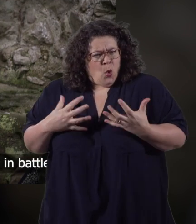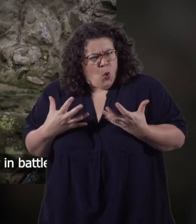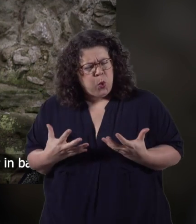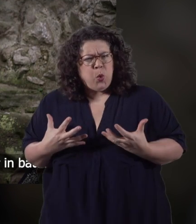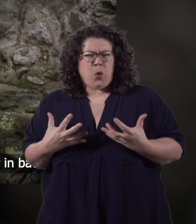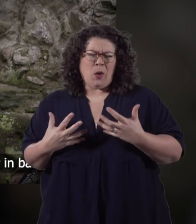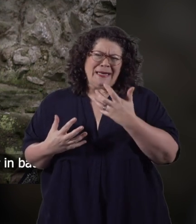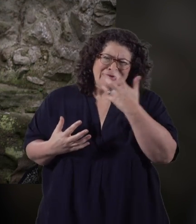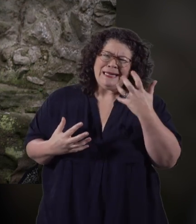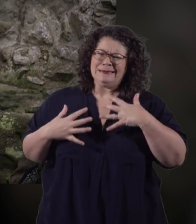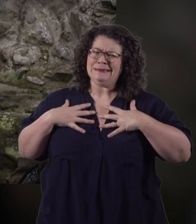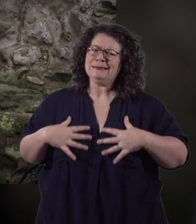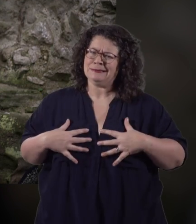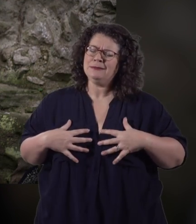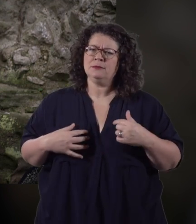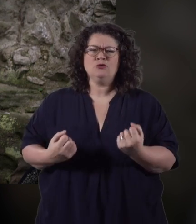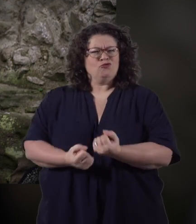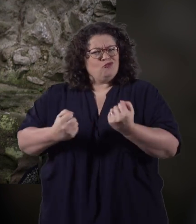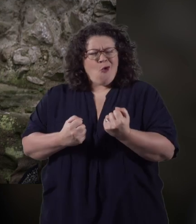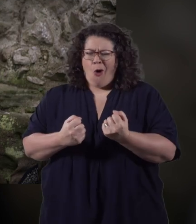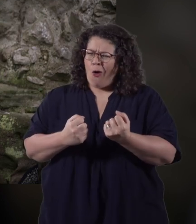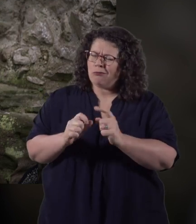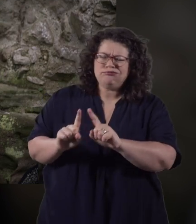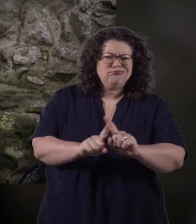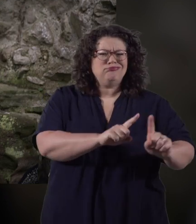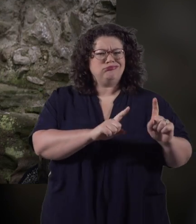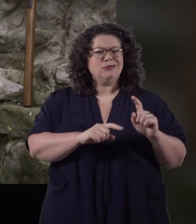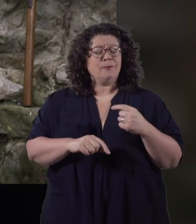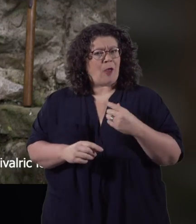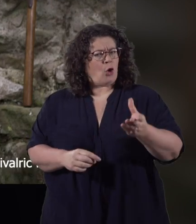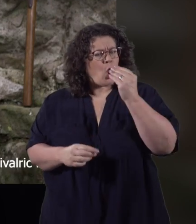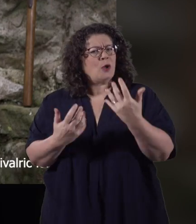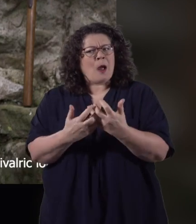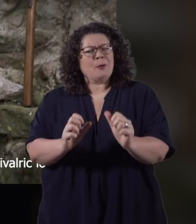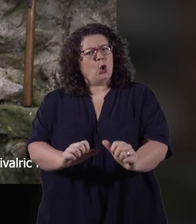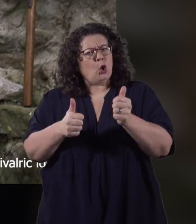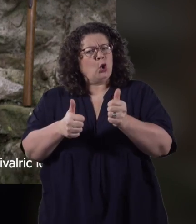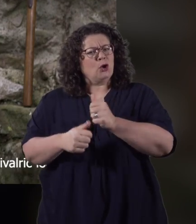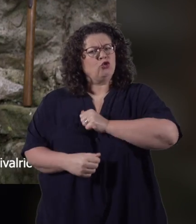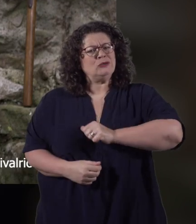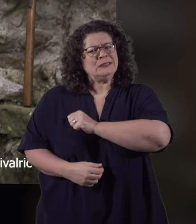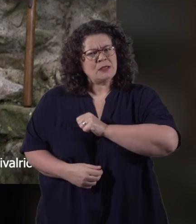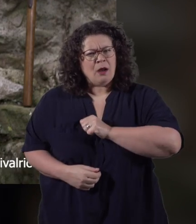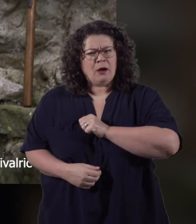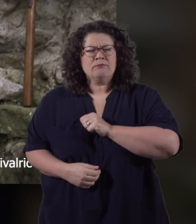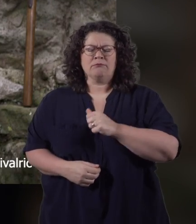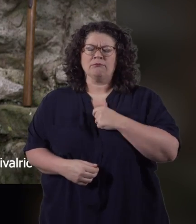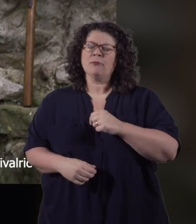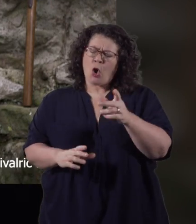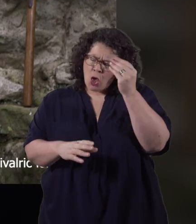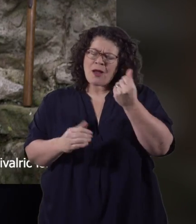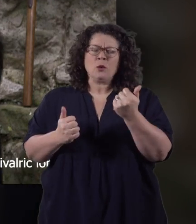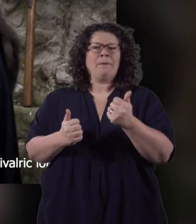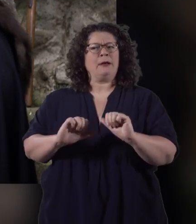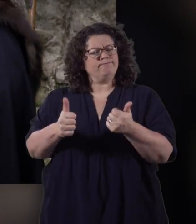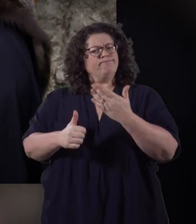of my armor in battle, to become strong in all things. I learned how to be a good Christian, and I learned how to be a